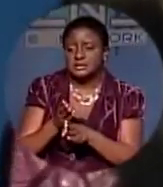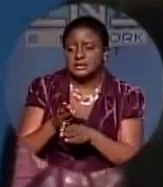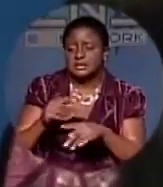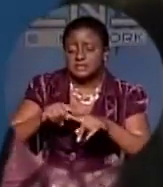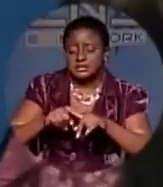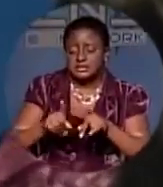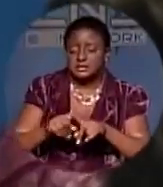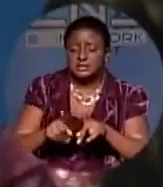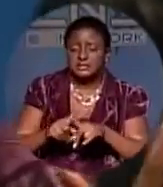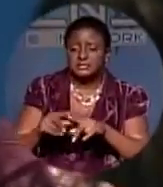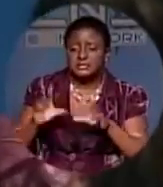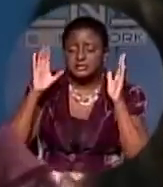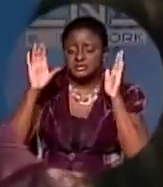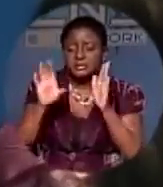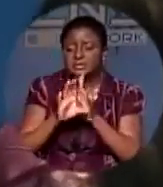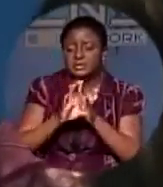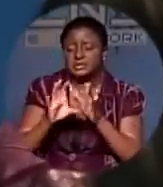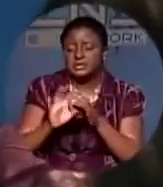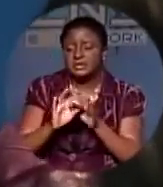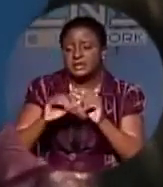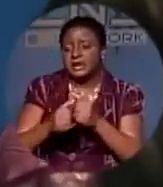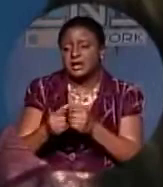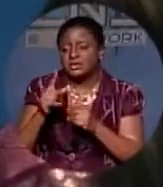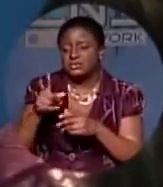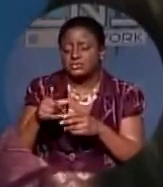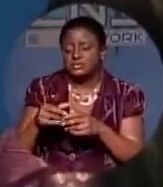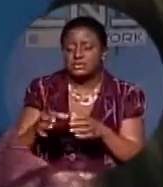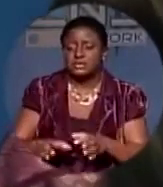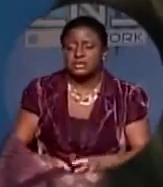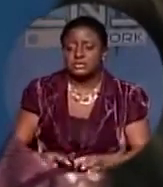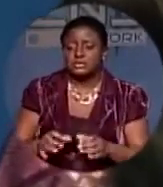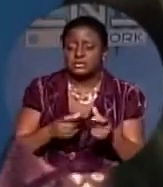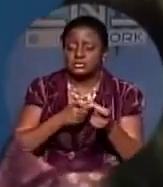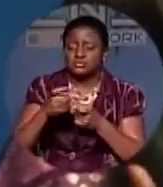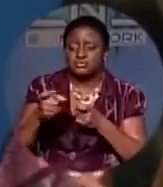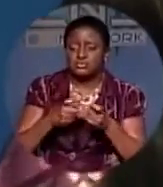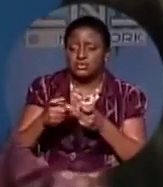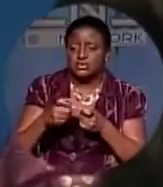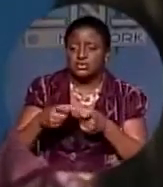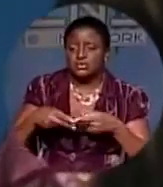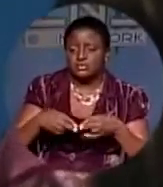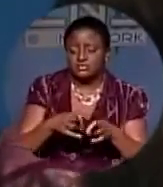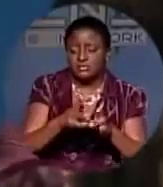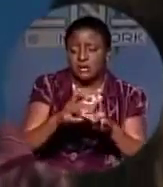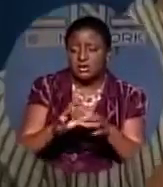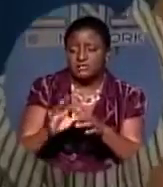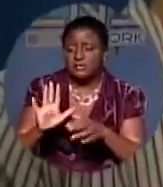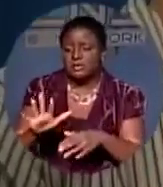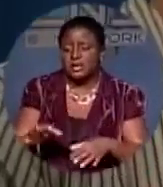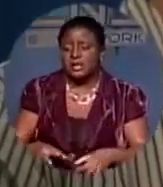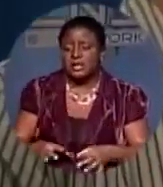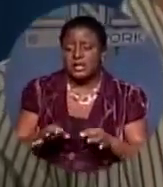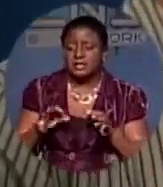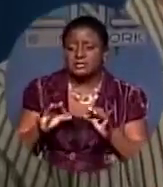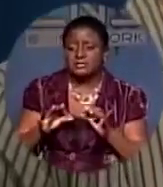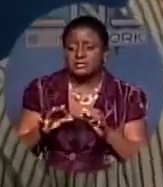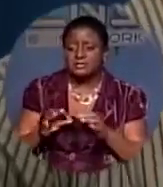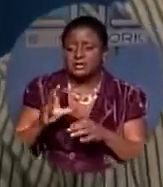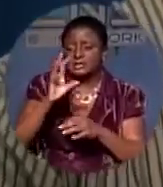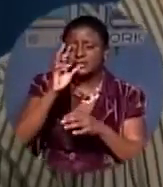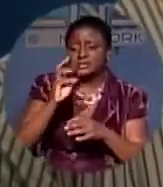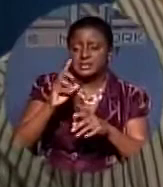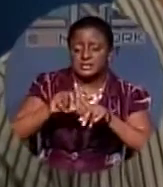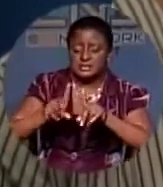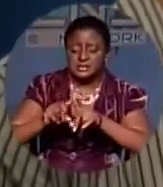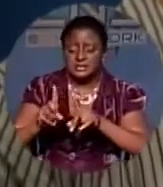can stop, and ultimately you control the ride of your life and where you're eventual final destination is. There are six different films showing. There